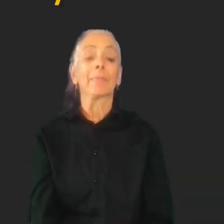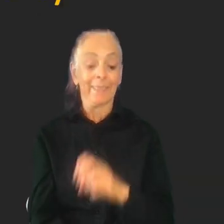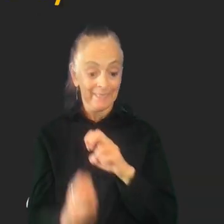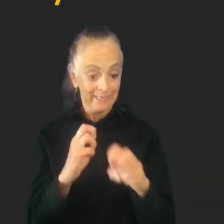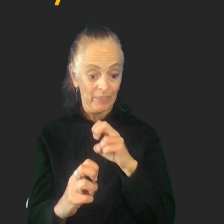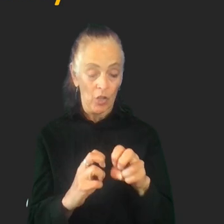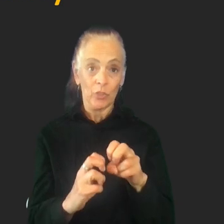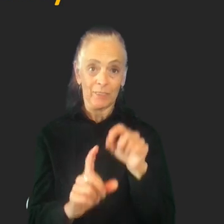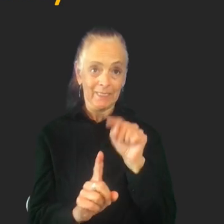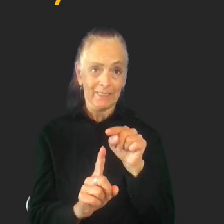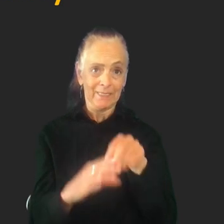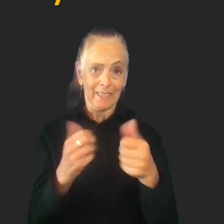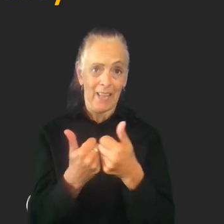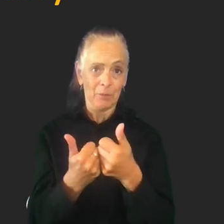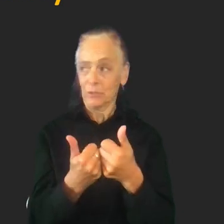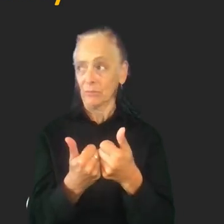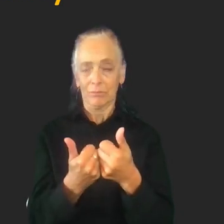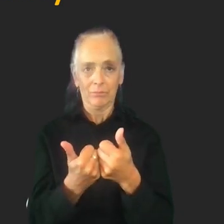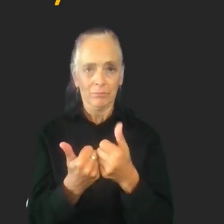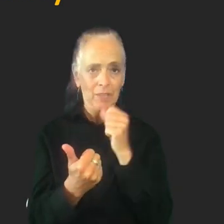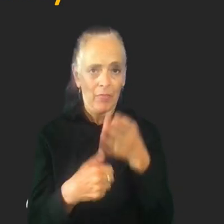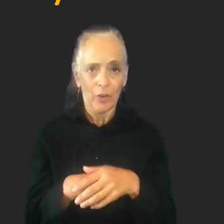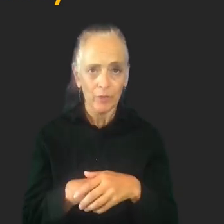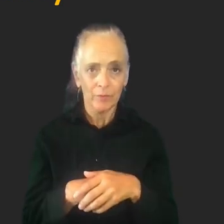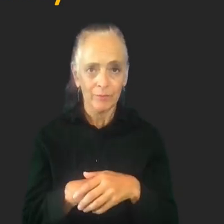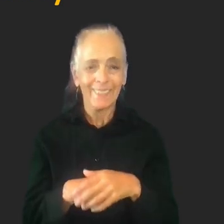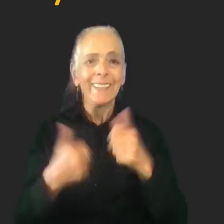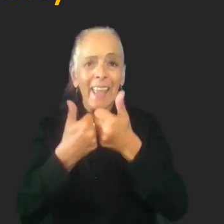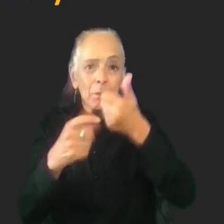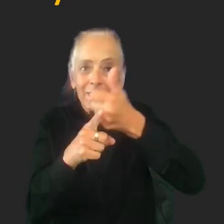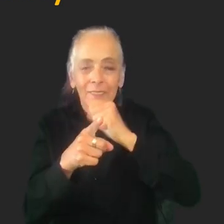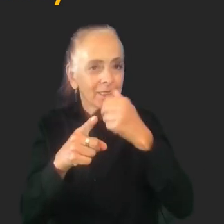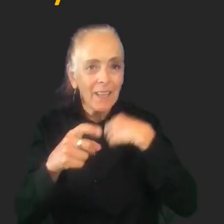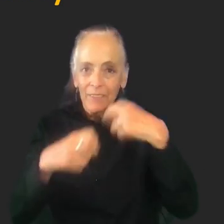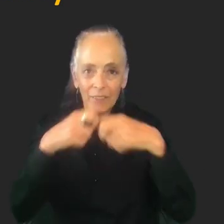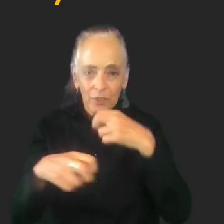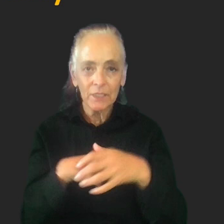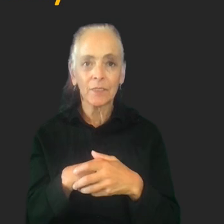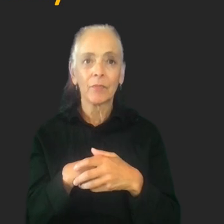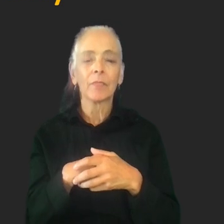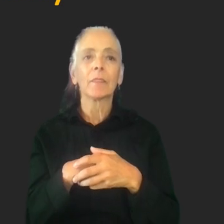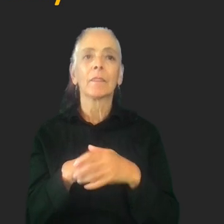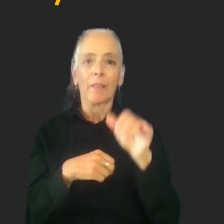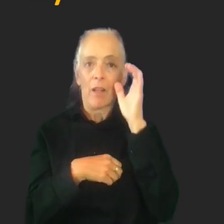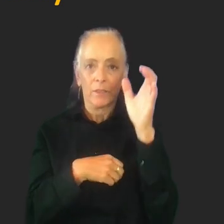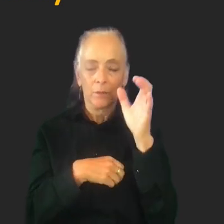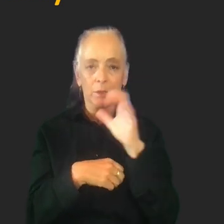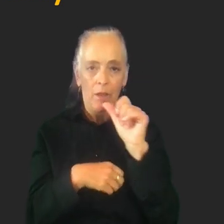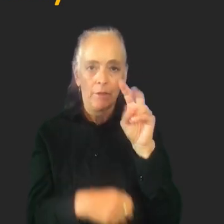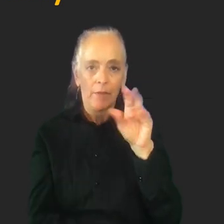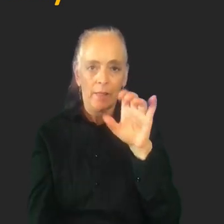difficulty doesn't exist in games games don't have difficulty that concept is not